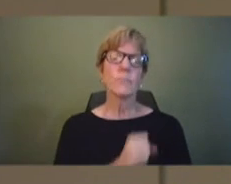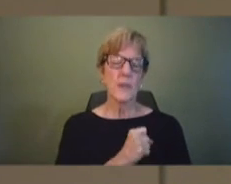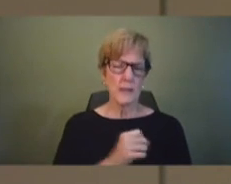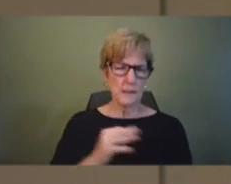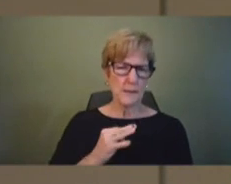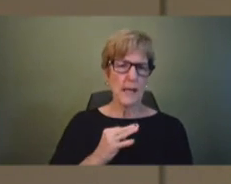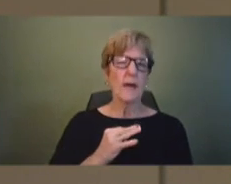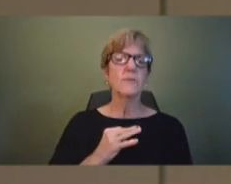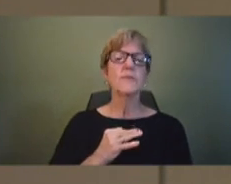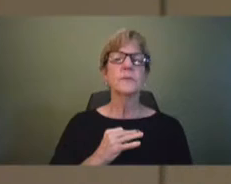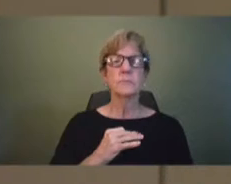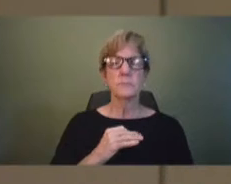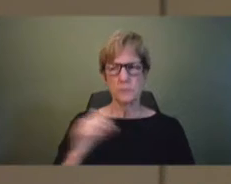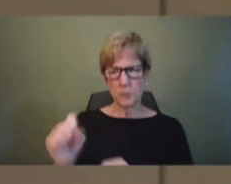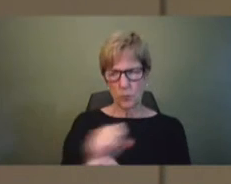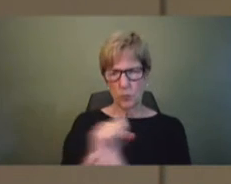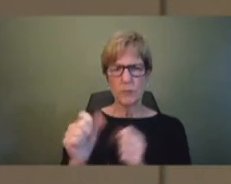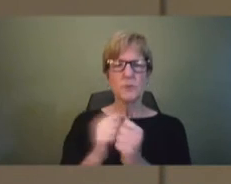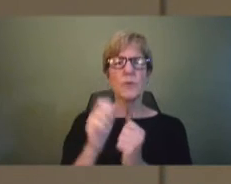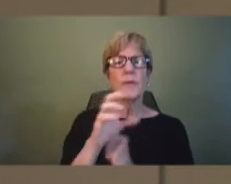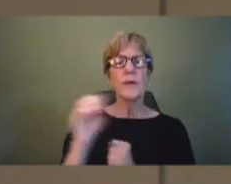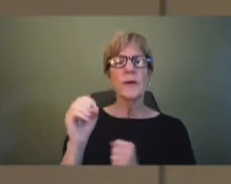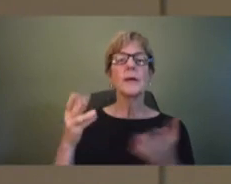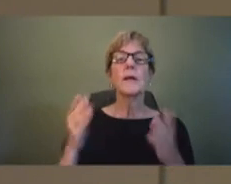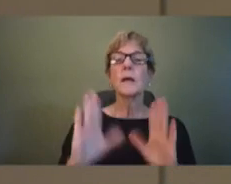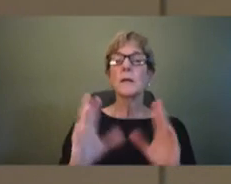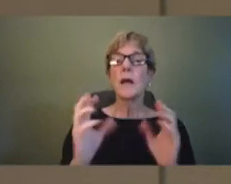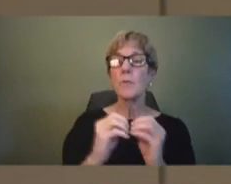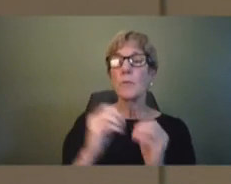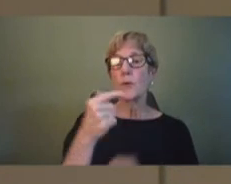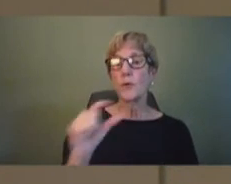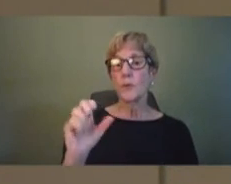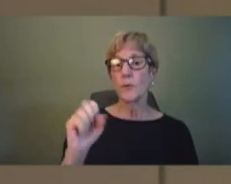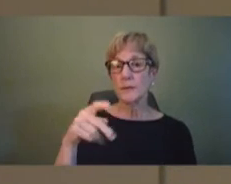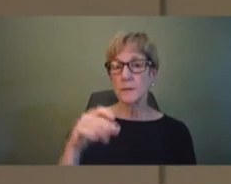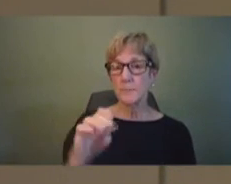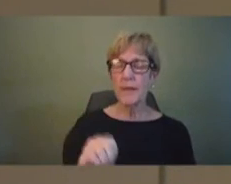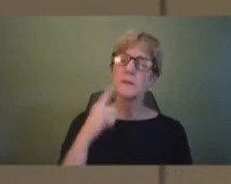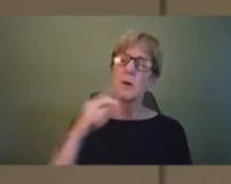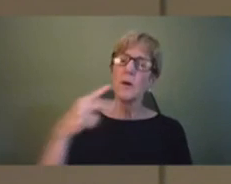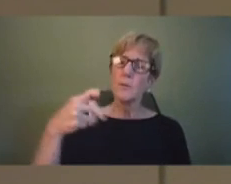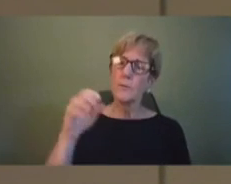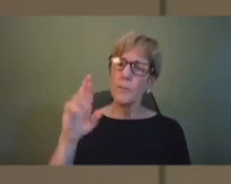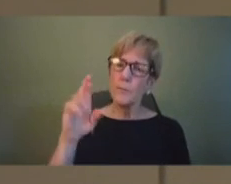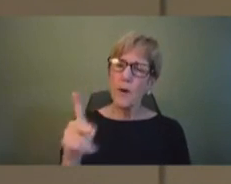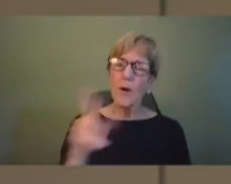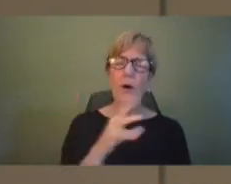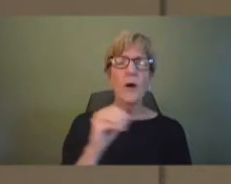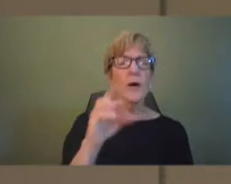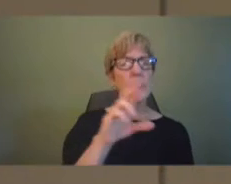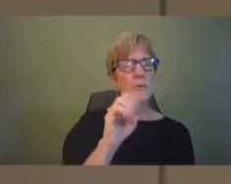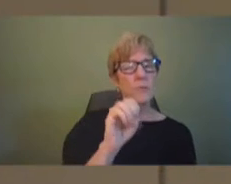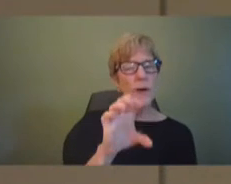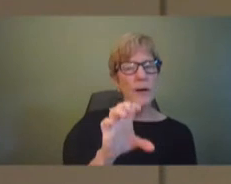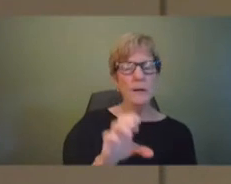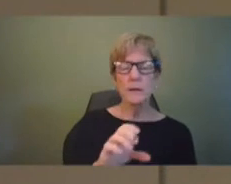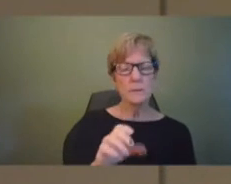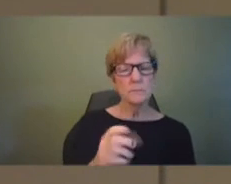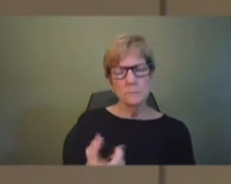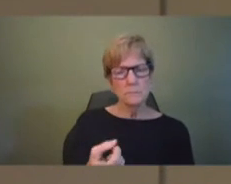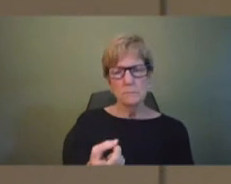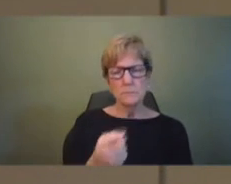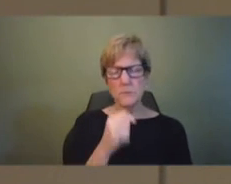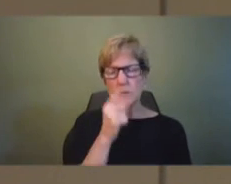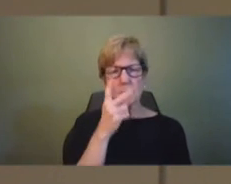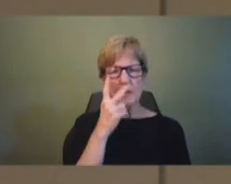County to allow more green space especially for Parks and Recreation and I don't see that being part of